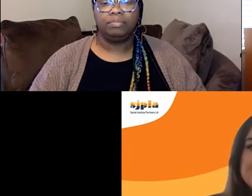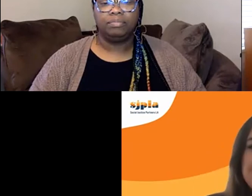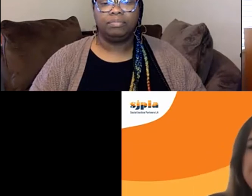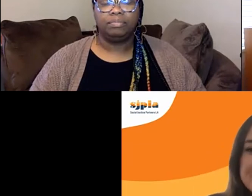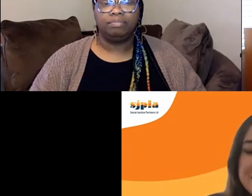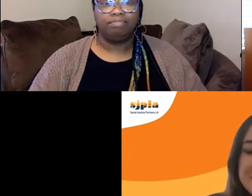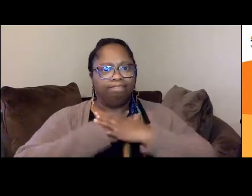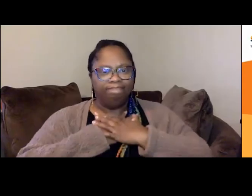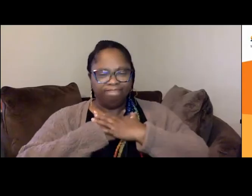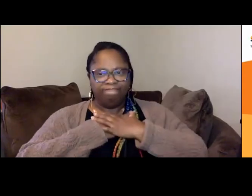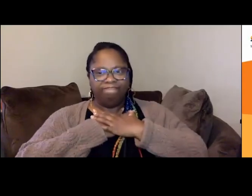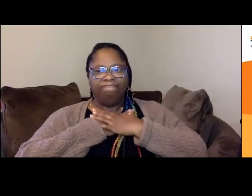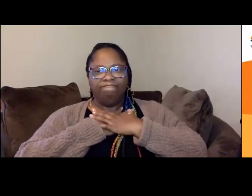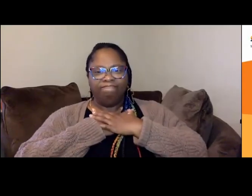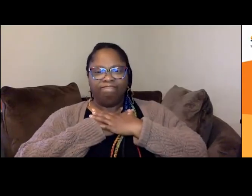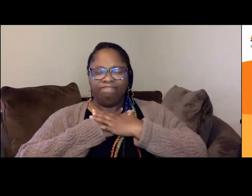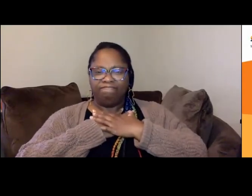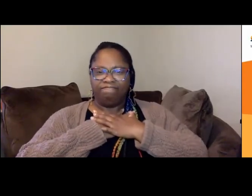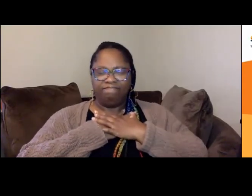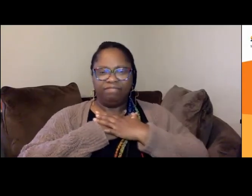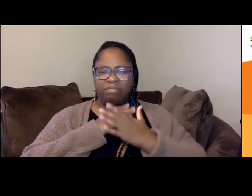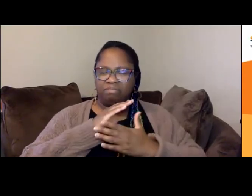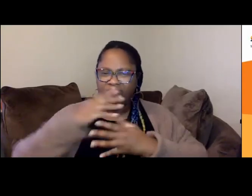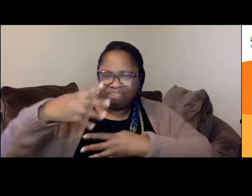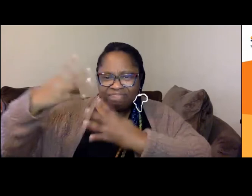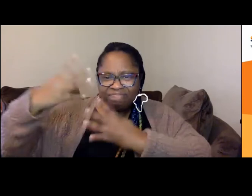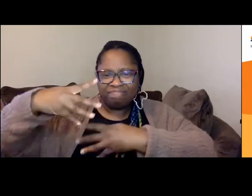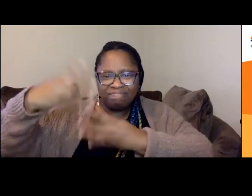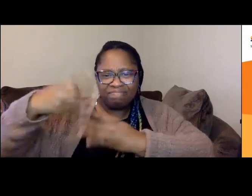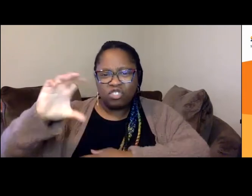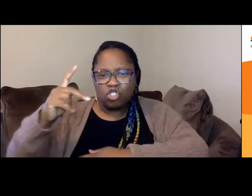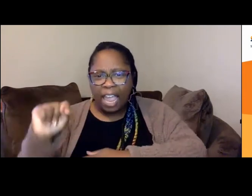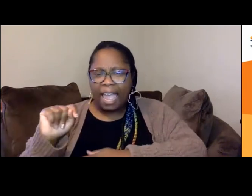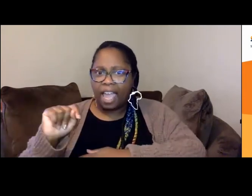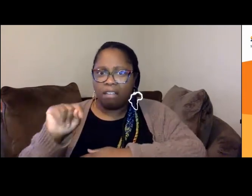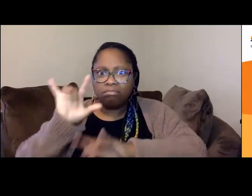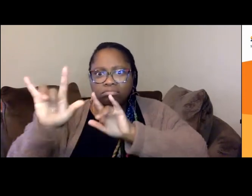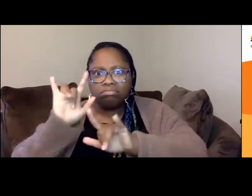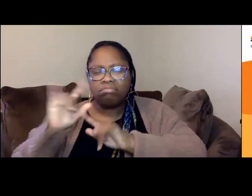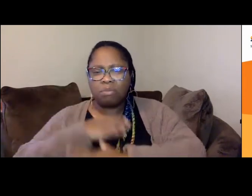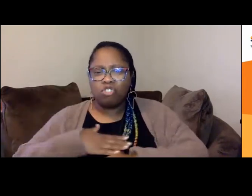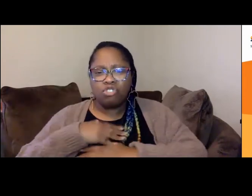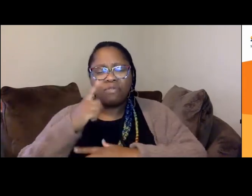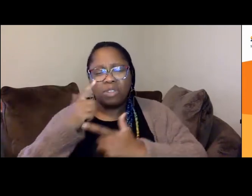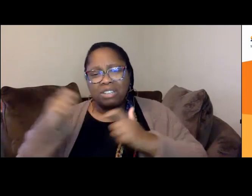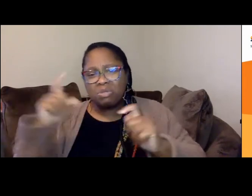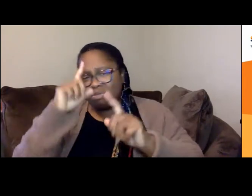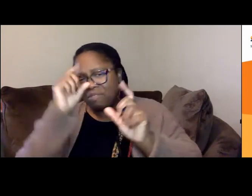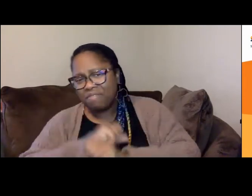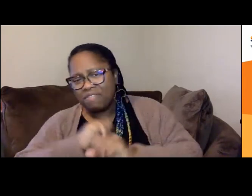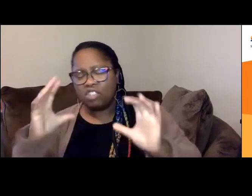I'm just loving seeing all of the appreciation and the excitement in the chat for these huge visions that our accelerator cohort leaders